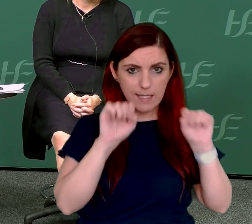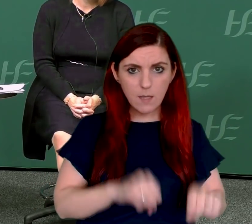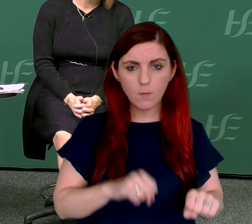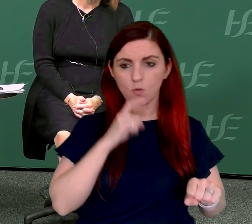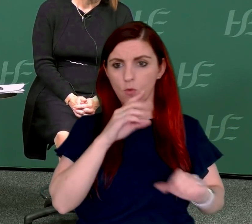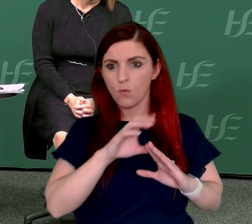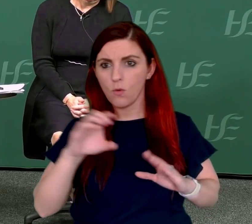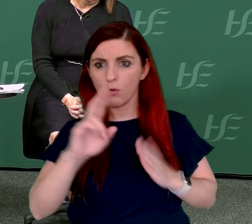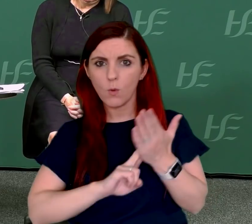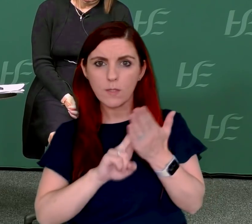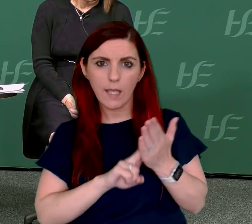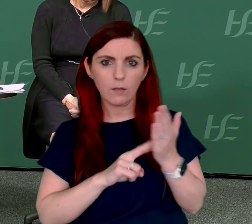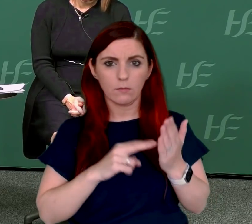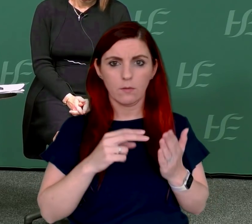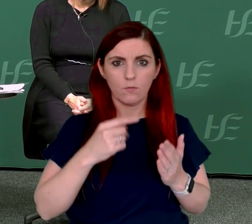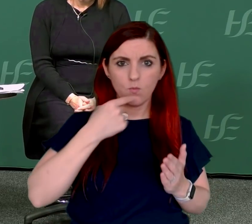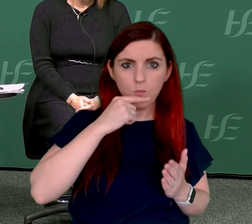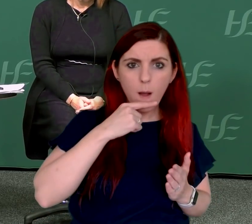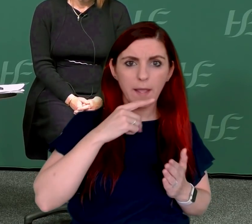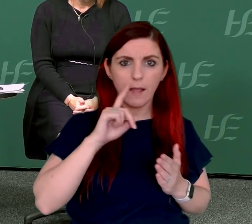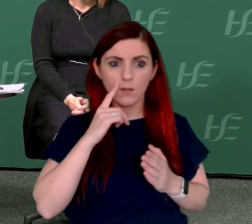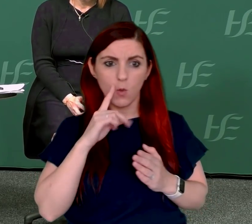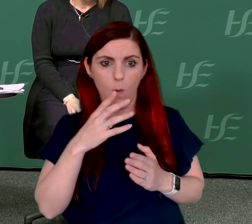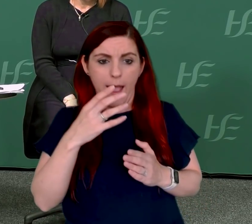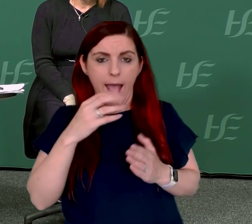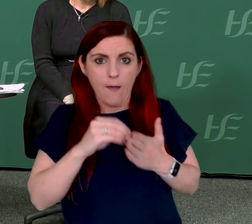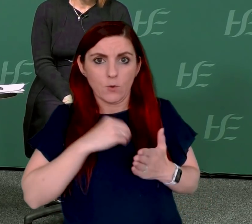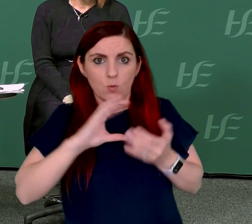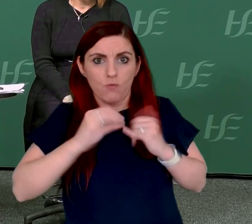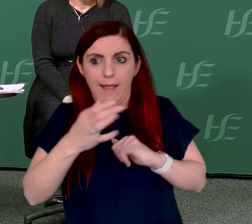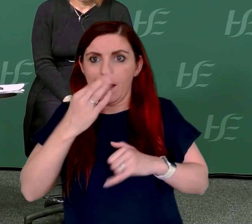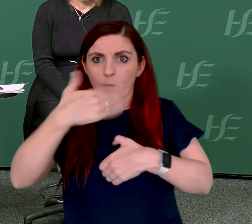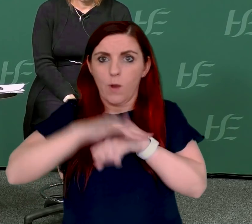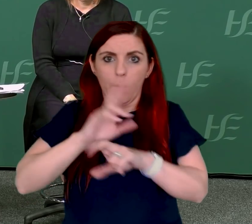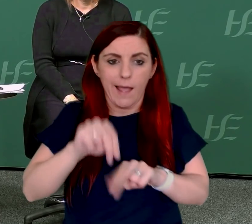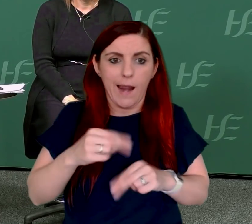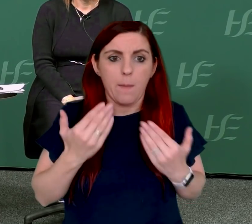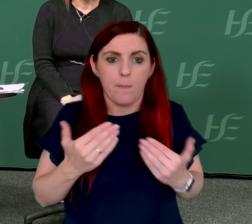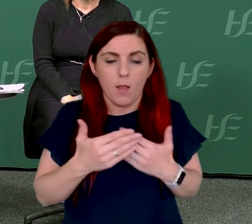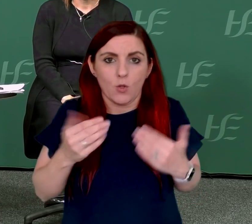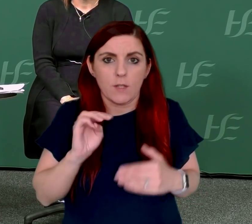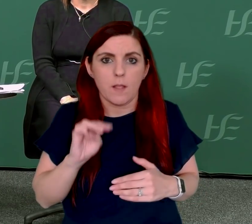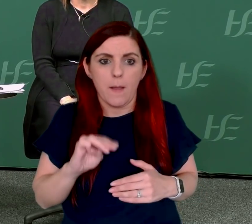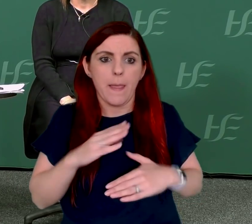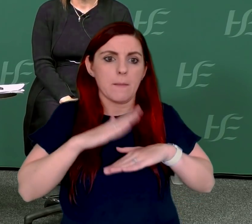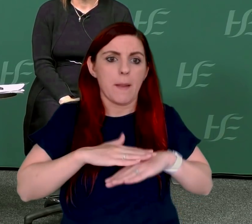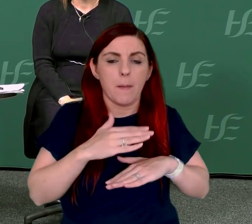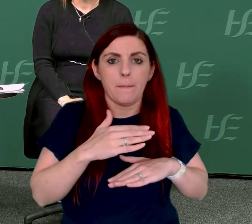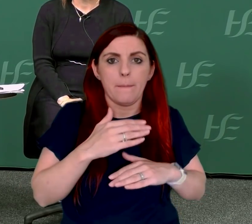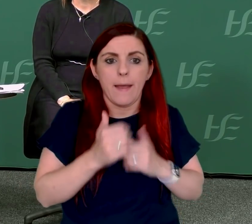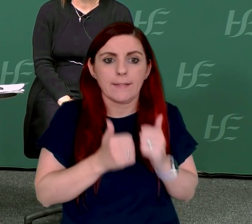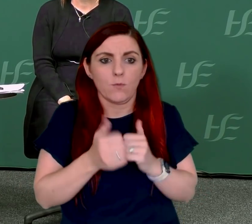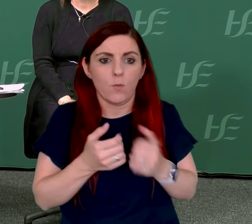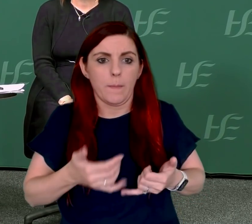swabbing activity. We do have to go where we can get further activity right now, and that is a minimal activity where we've been